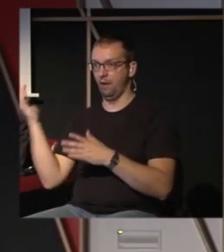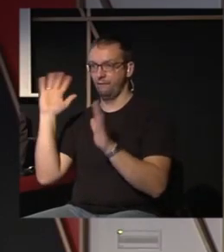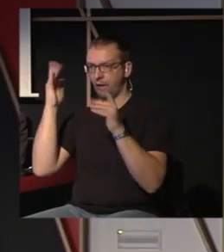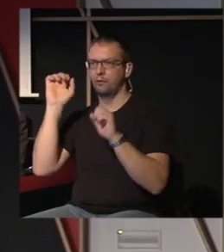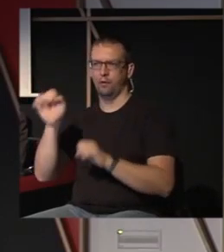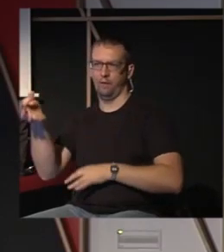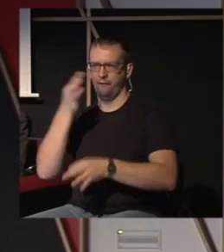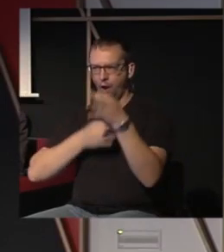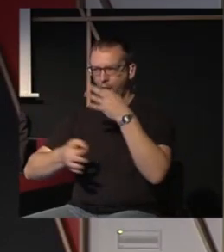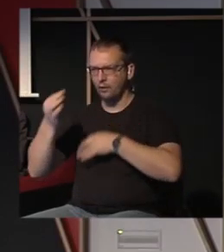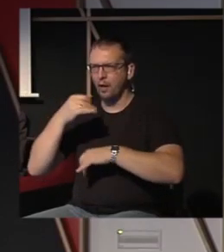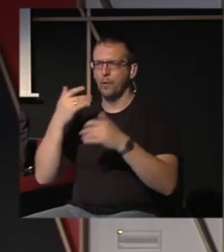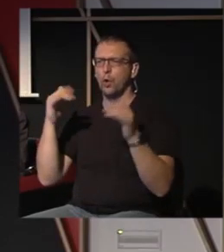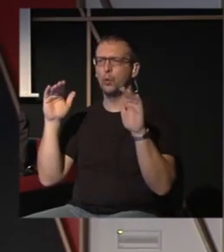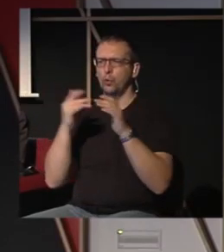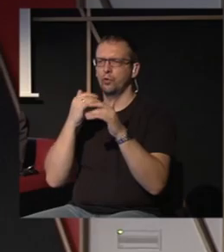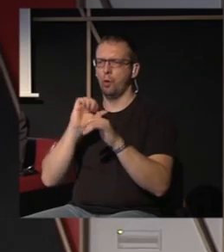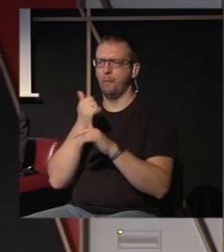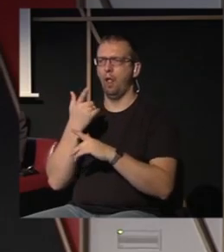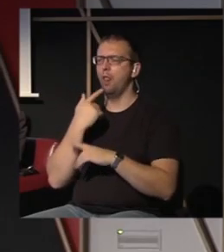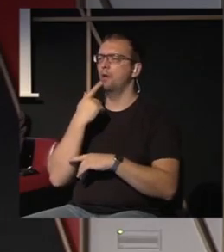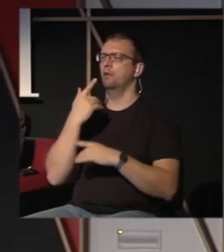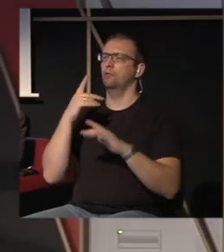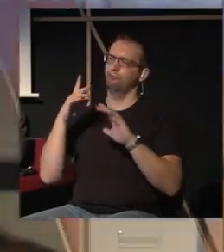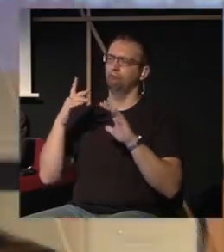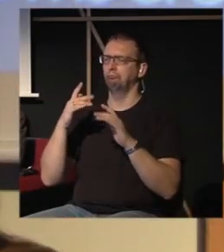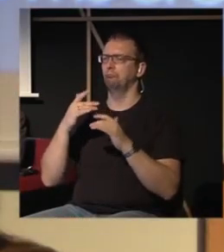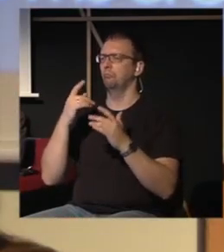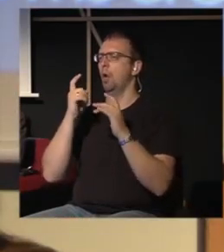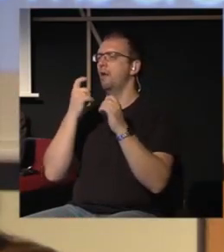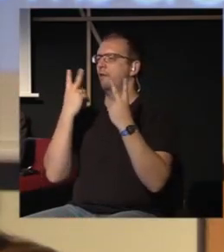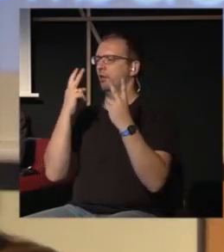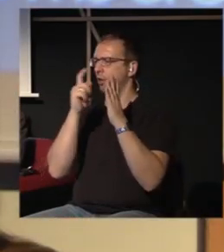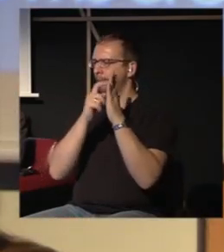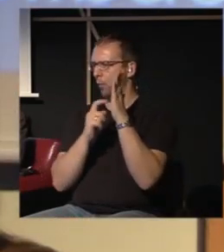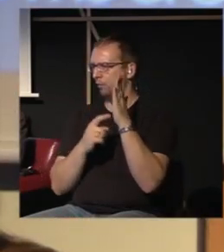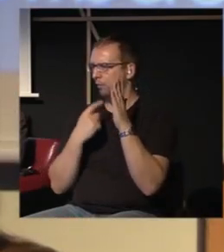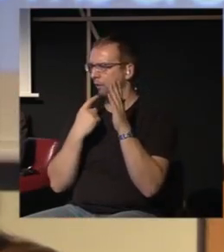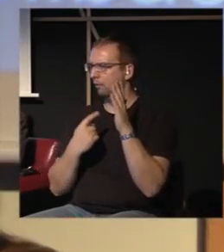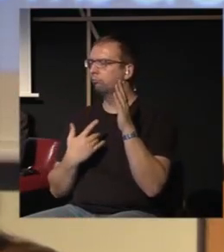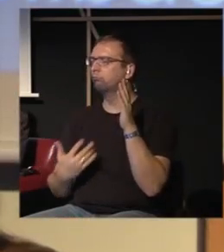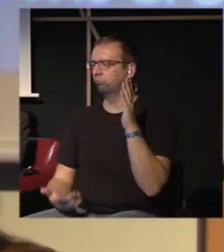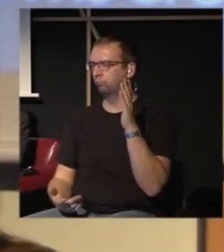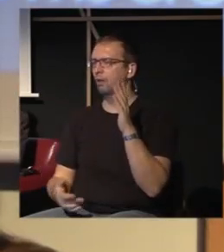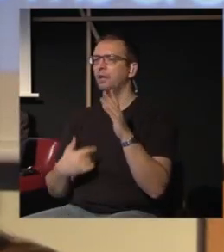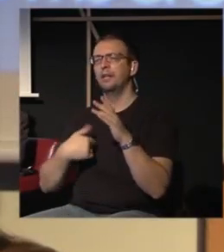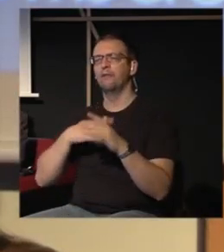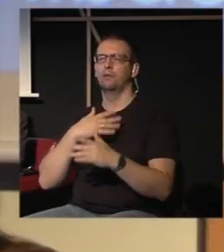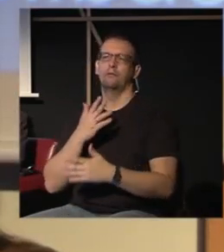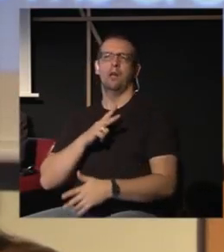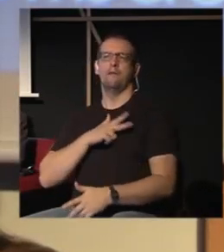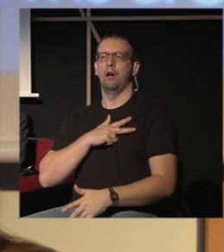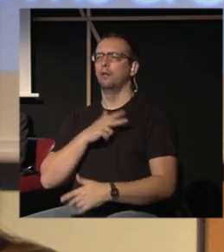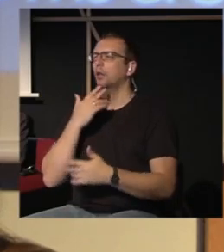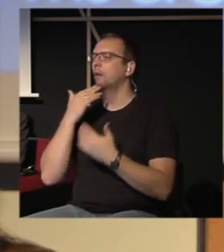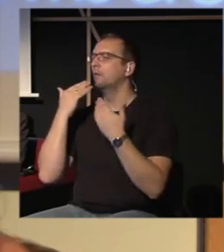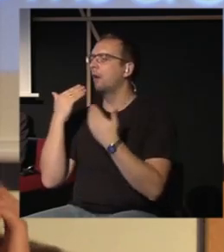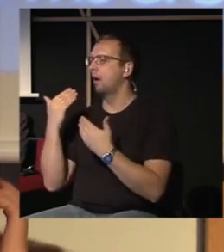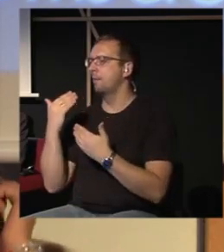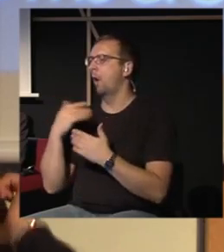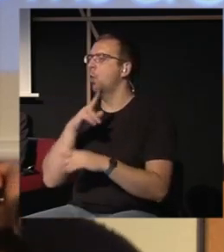grateful for all the support UEFA has, and I think it's we see really clear commitment of UEFA to promote the role of the